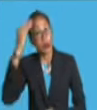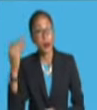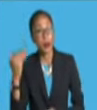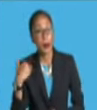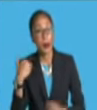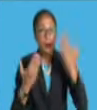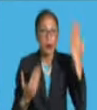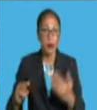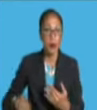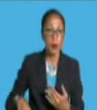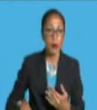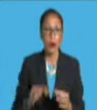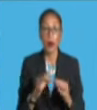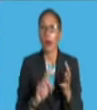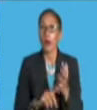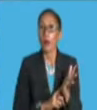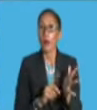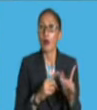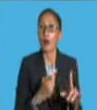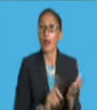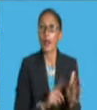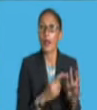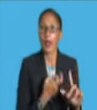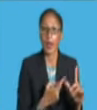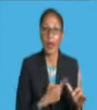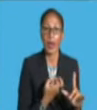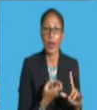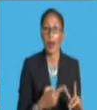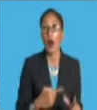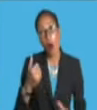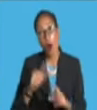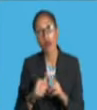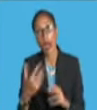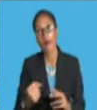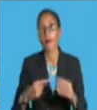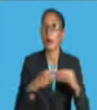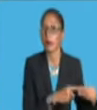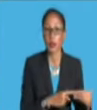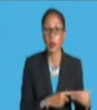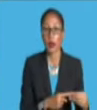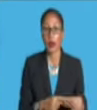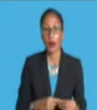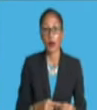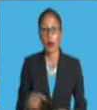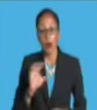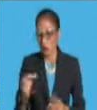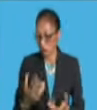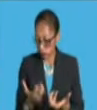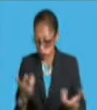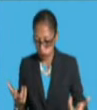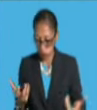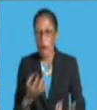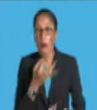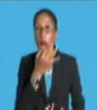honorable members that Bulileka Sanatan College has also produced leaders. The ability to produce leaders is not exclusively to